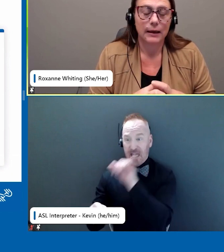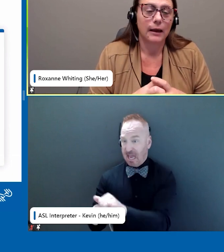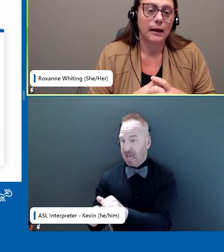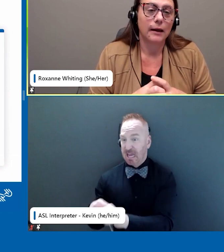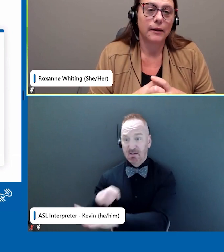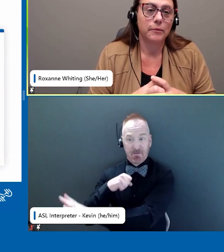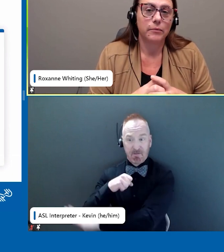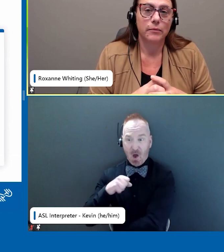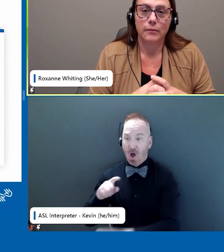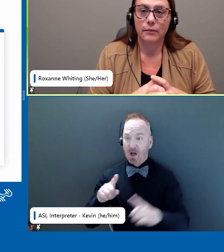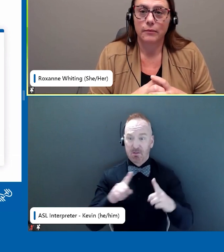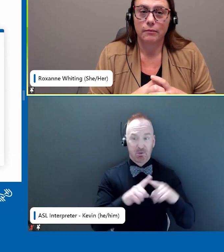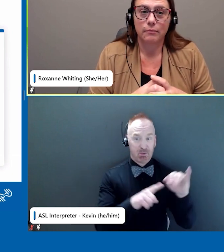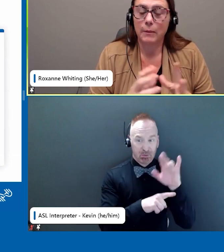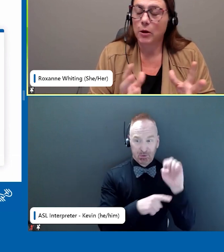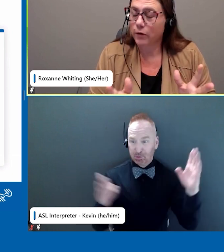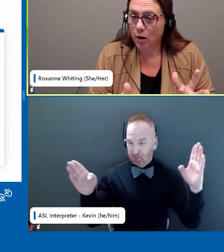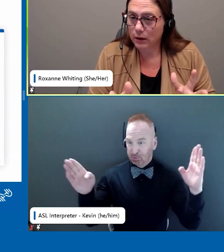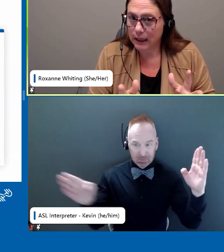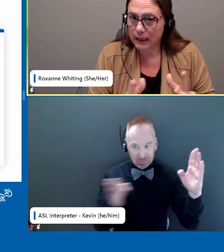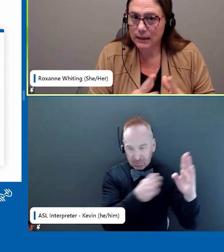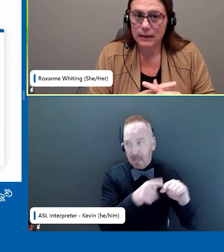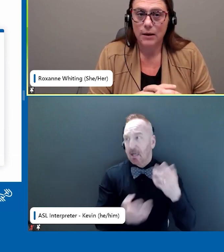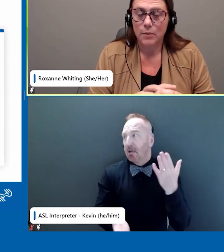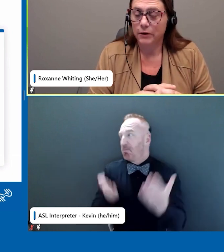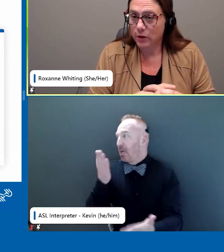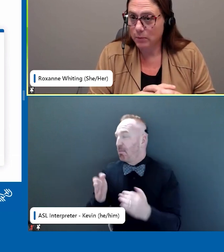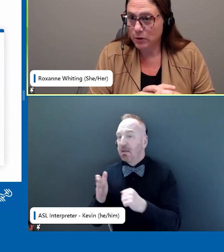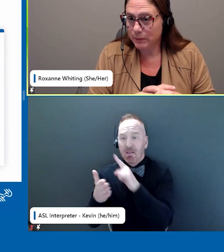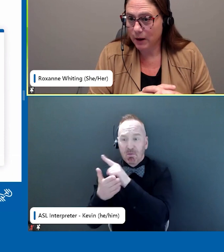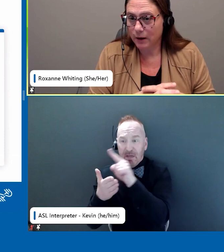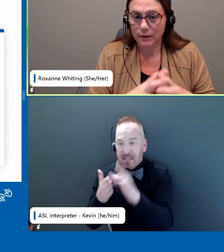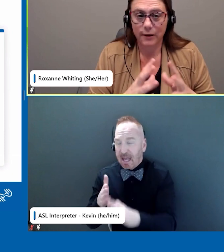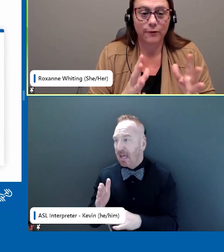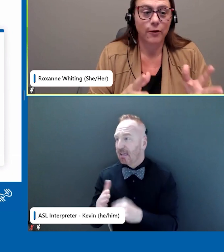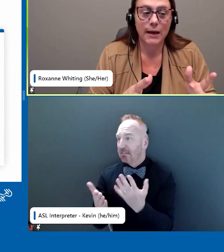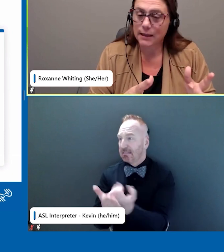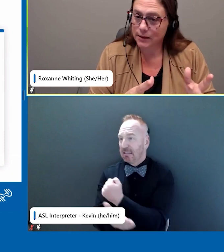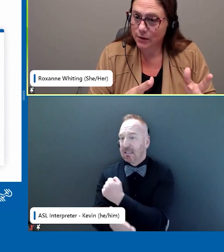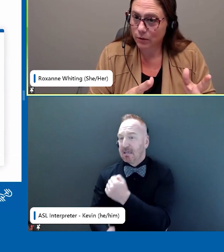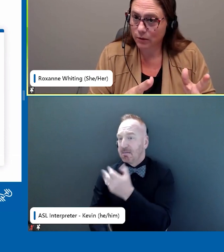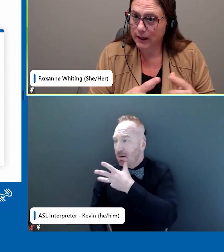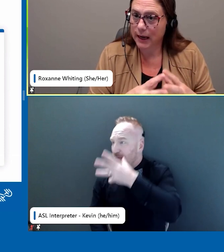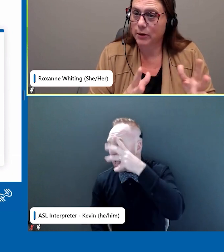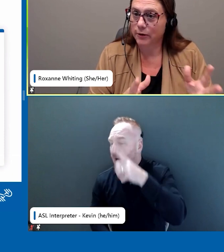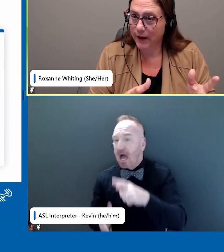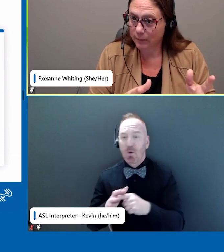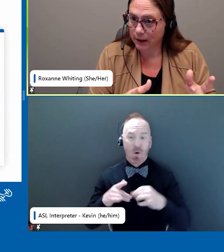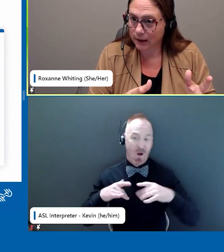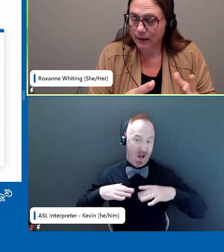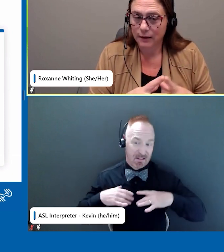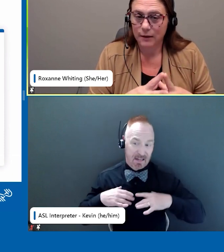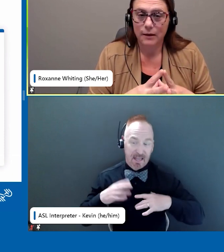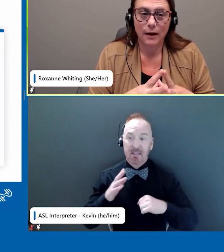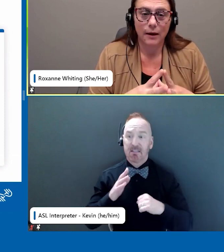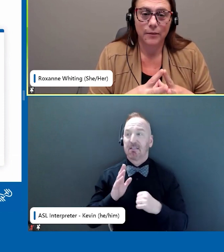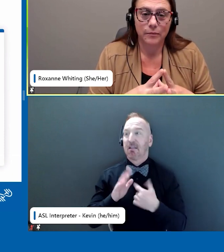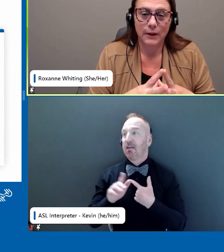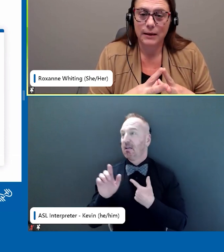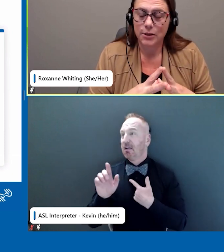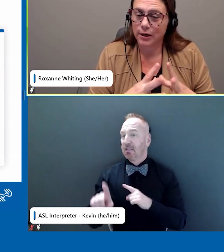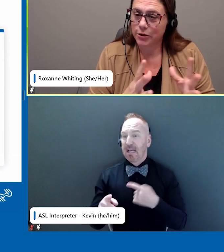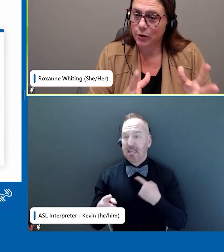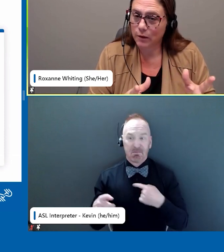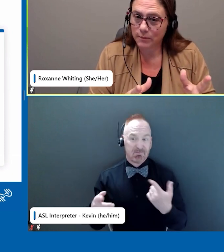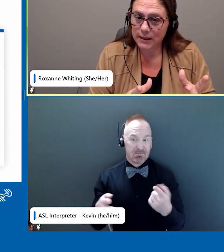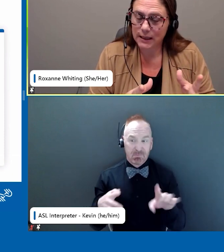weekends, um, maybe over holidays, but for the most part, their friends at school became their family.